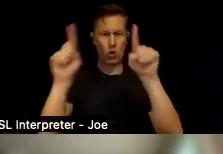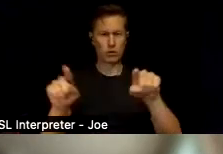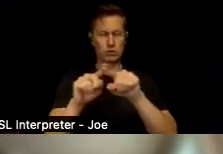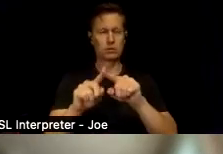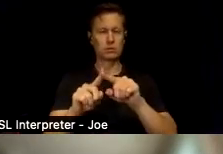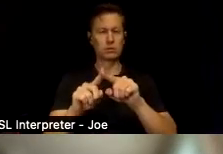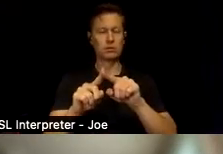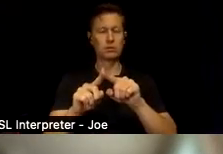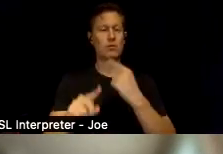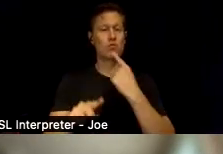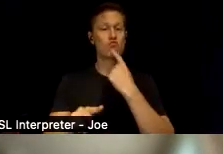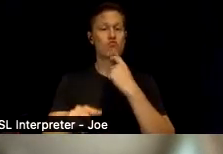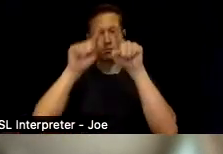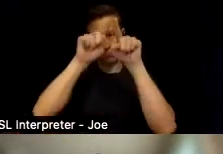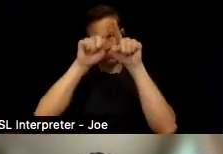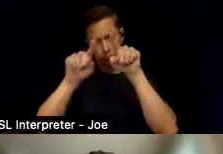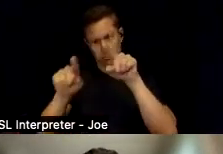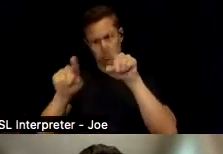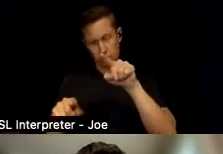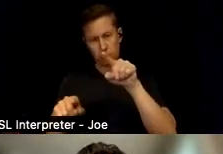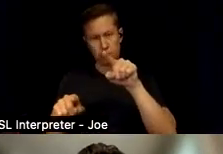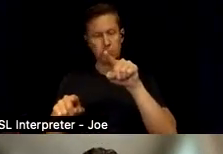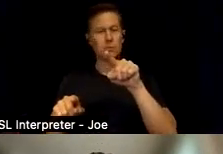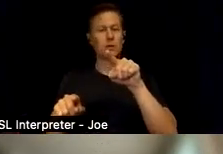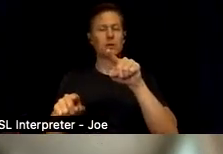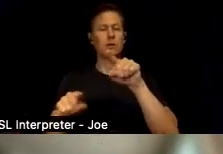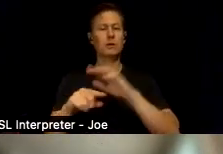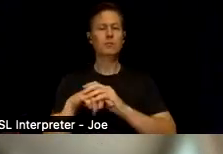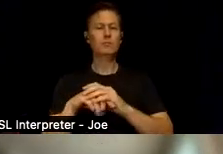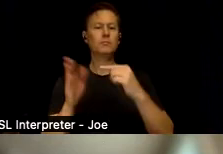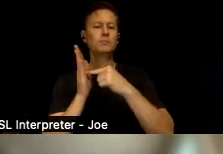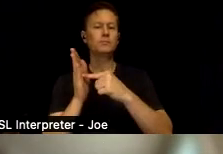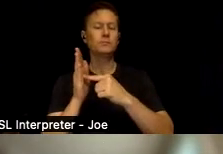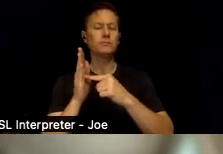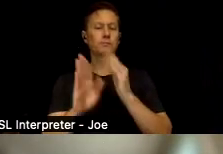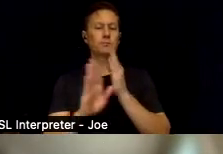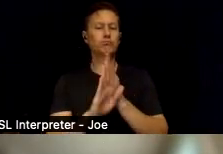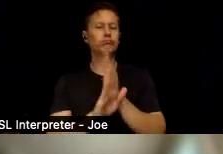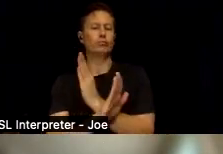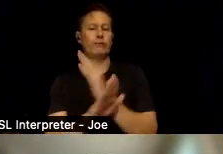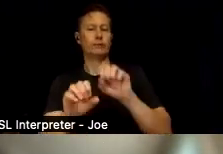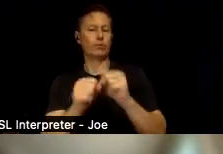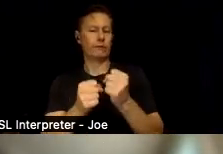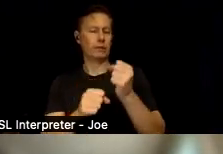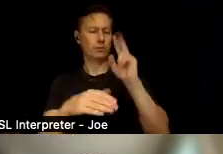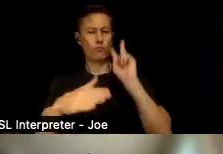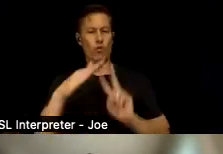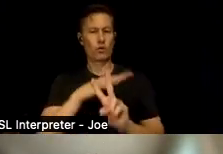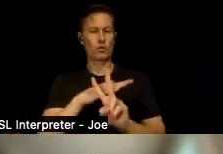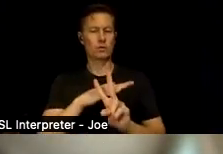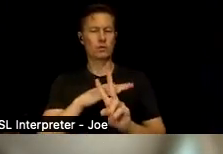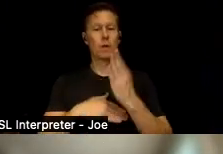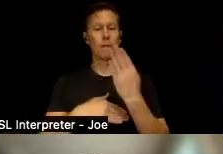curve, or the red curves, there's an uncertainty bands there too, show the previous rupture forecast, and the